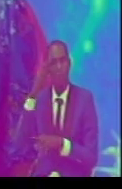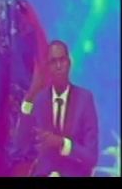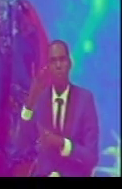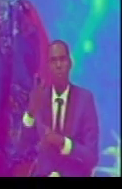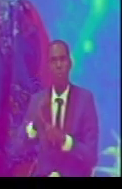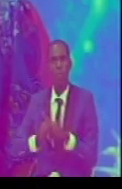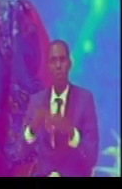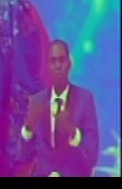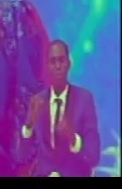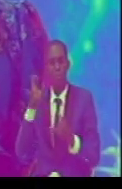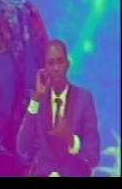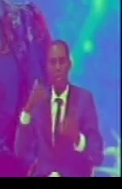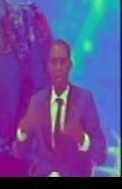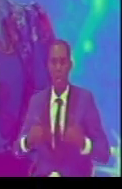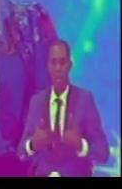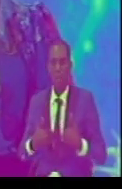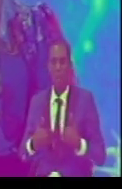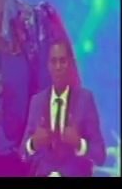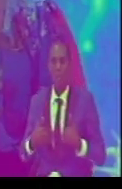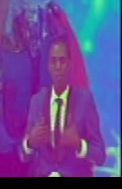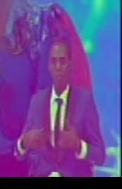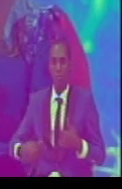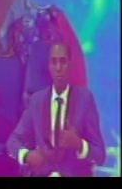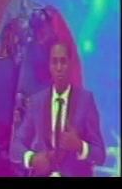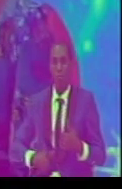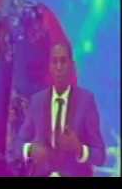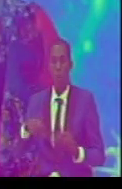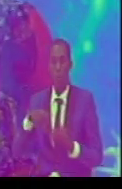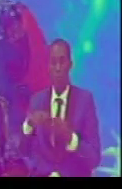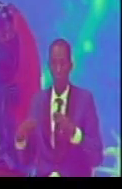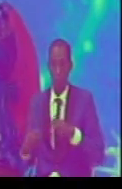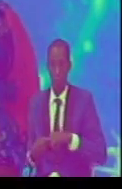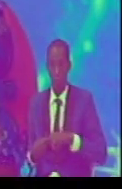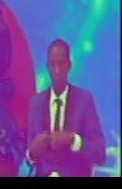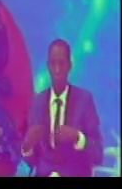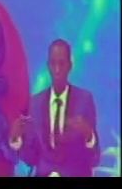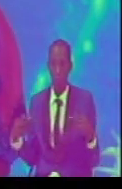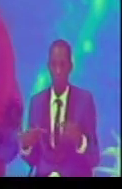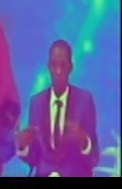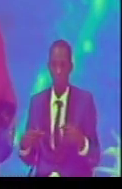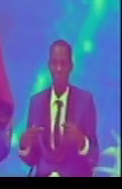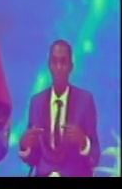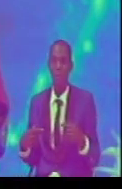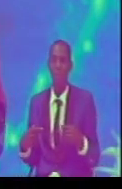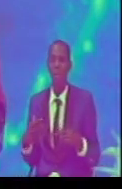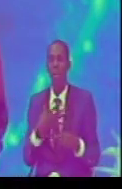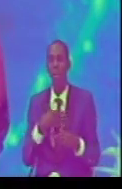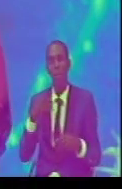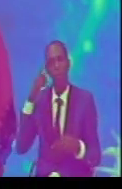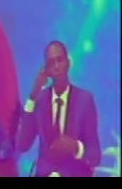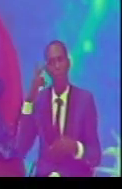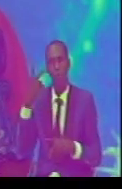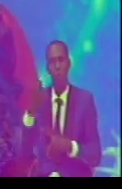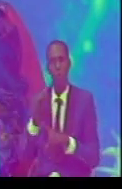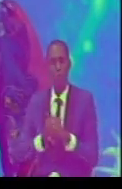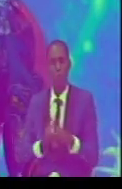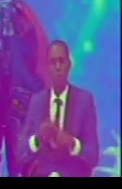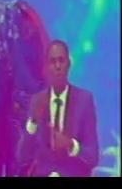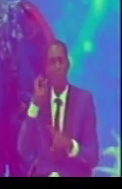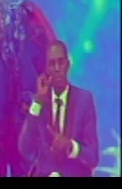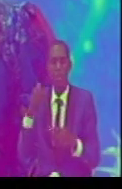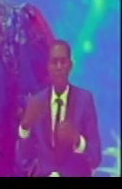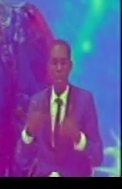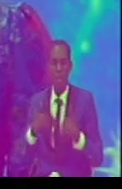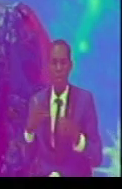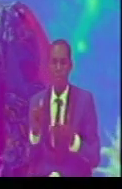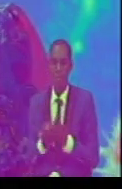pain for about 2 months now. It started as a menstrual pain, but after my menses, the pain continued.